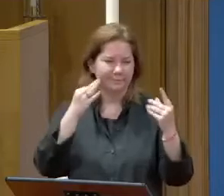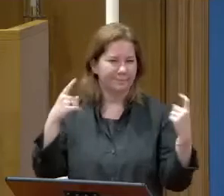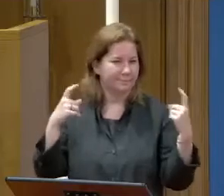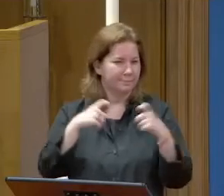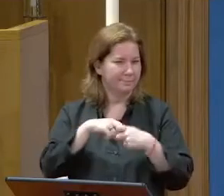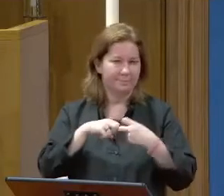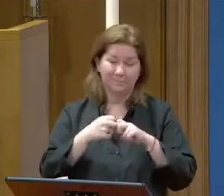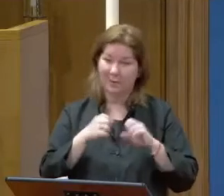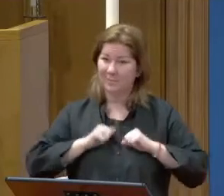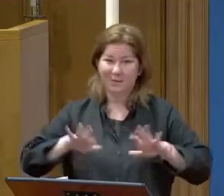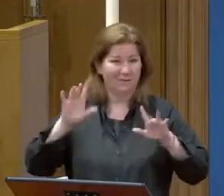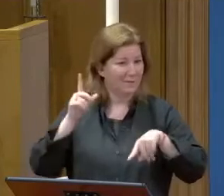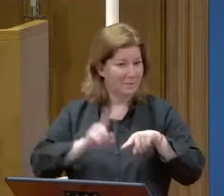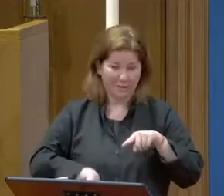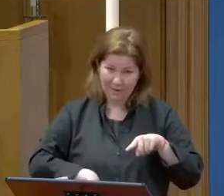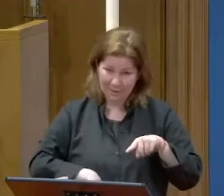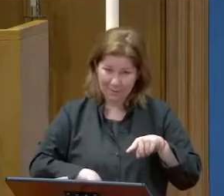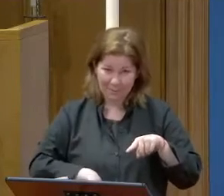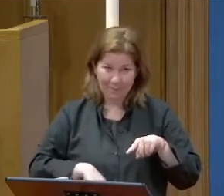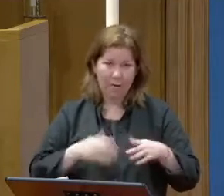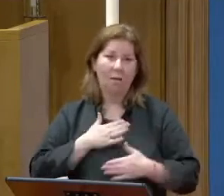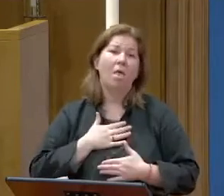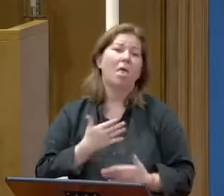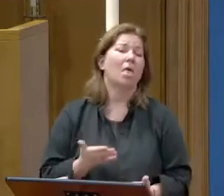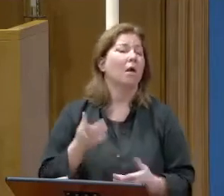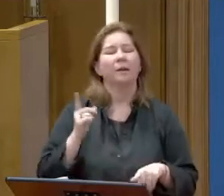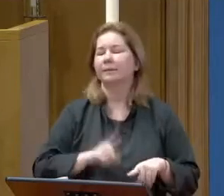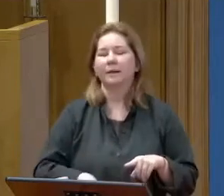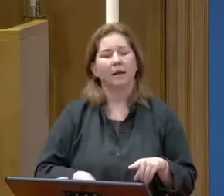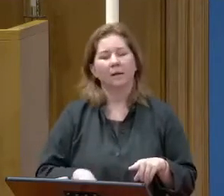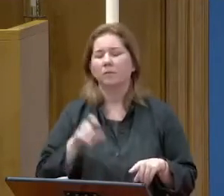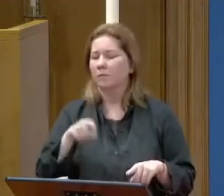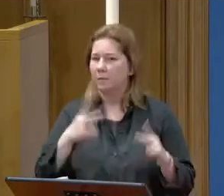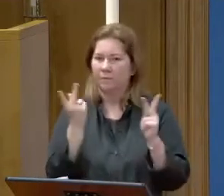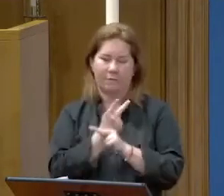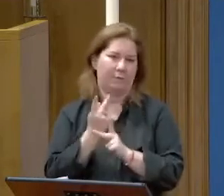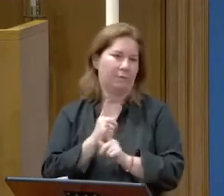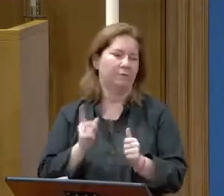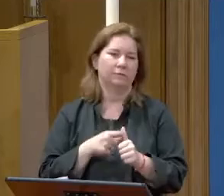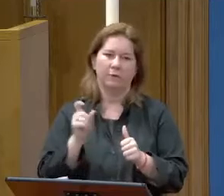up and we can't give in until we figure it out.